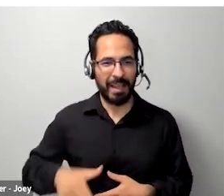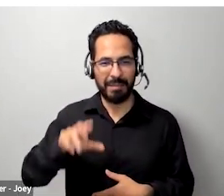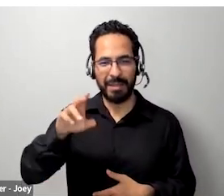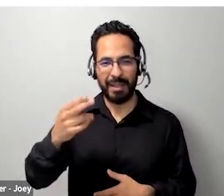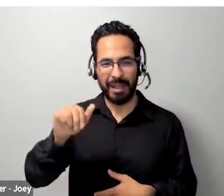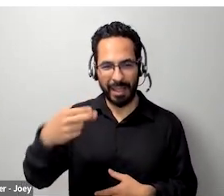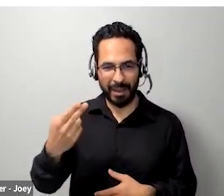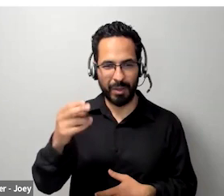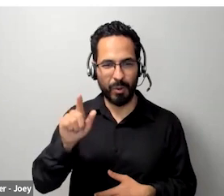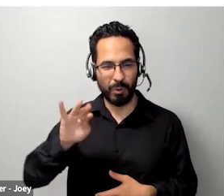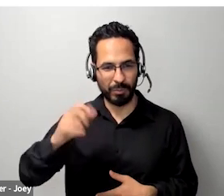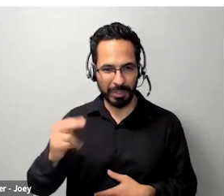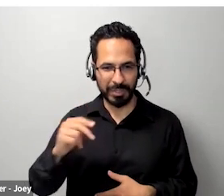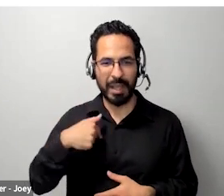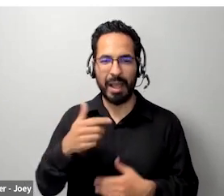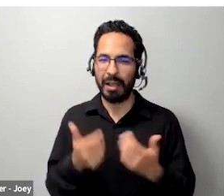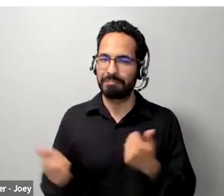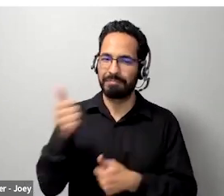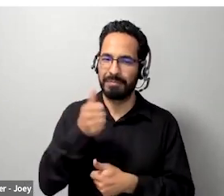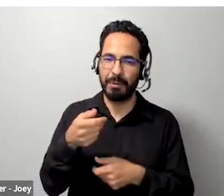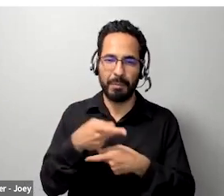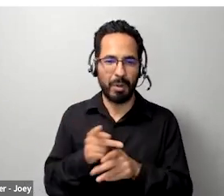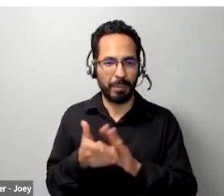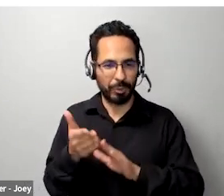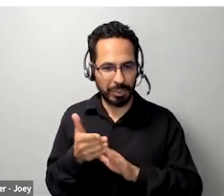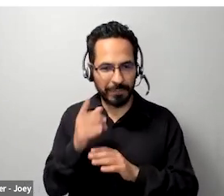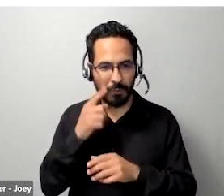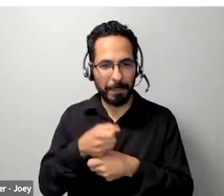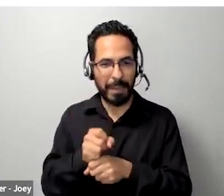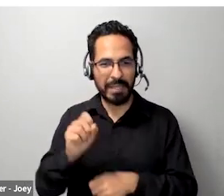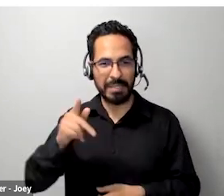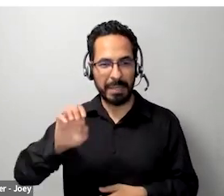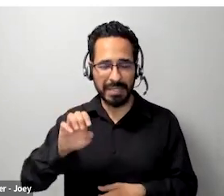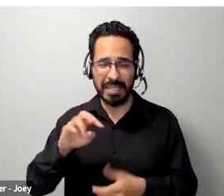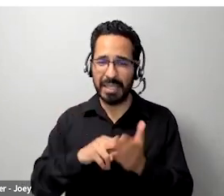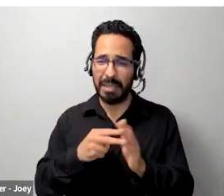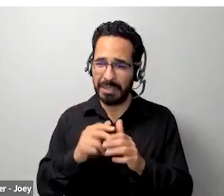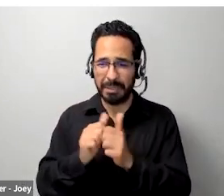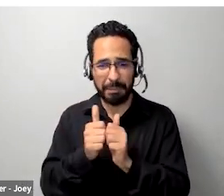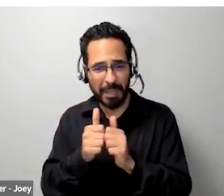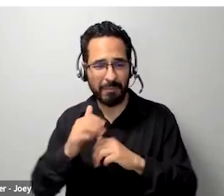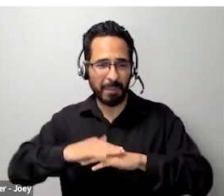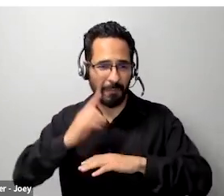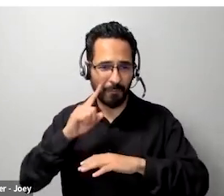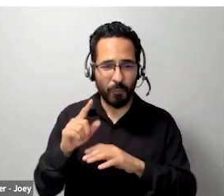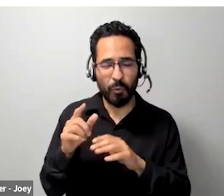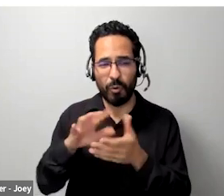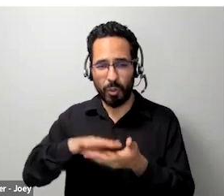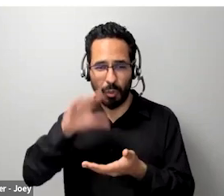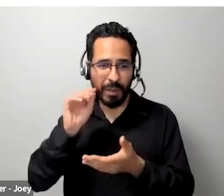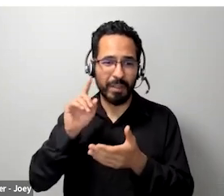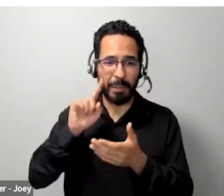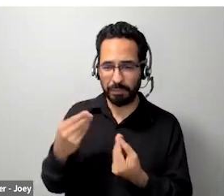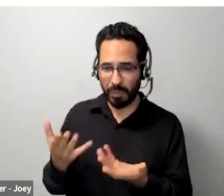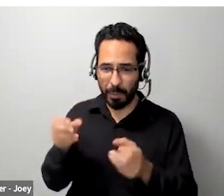head of product and operations at Making Space, which is a platform that brings competitive learning and career opportunities to the disabled